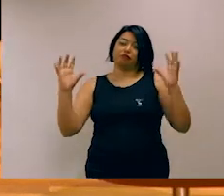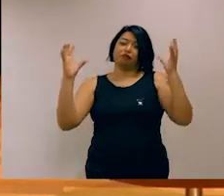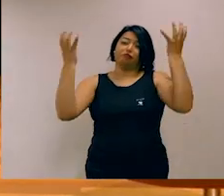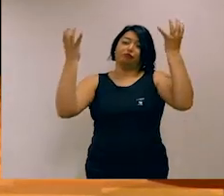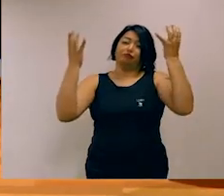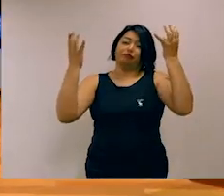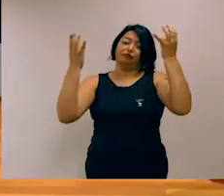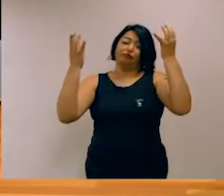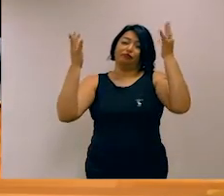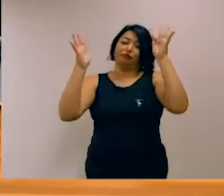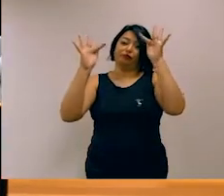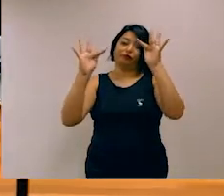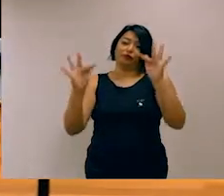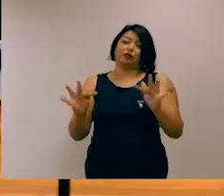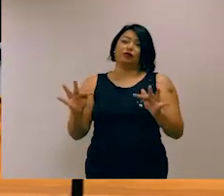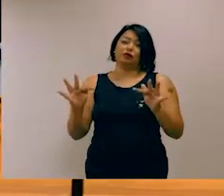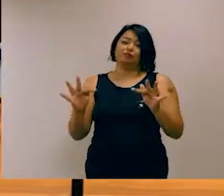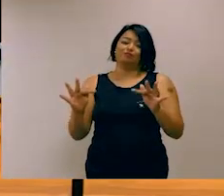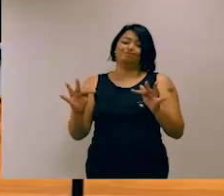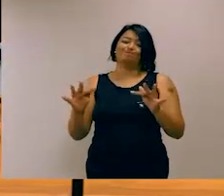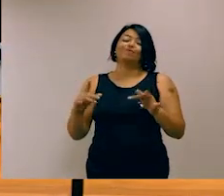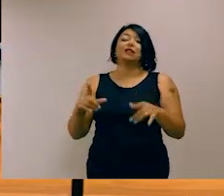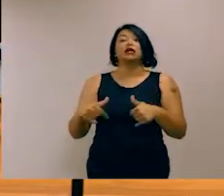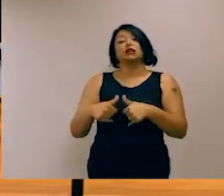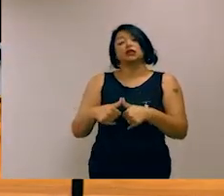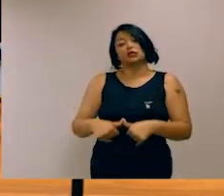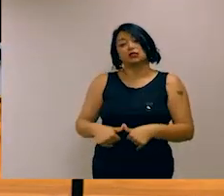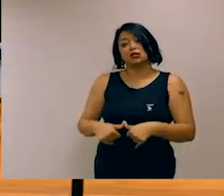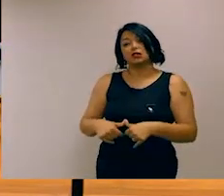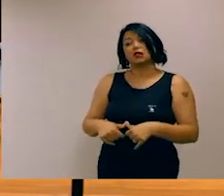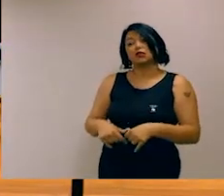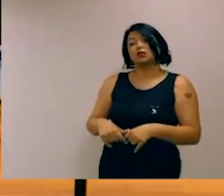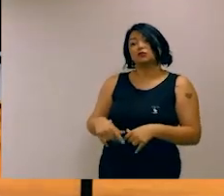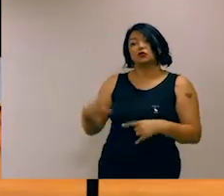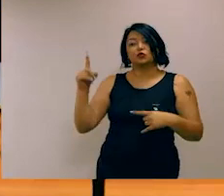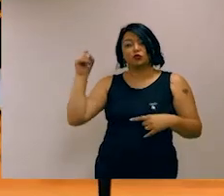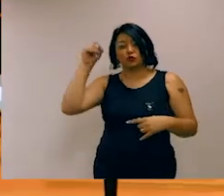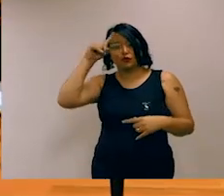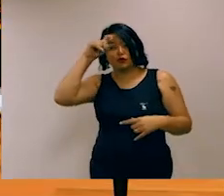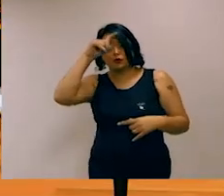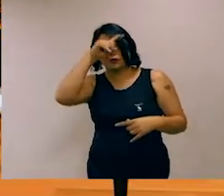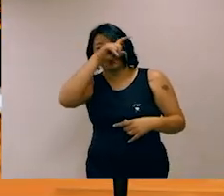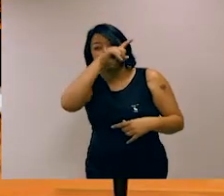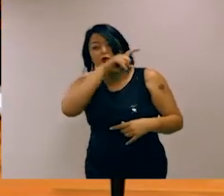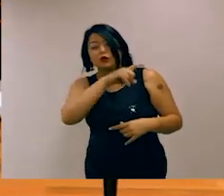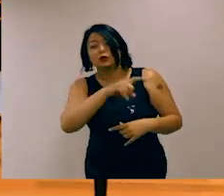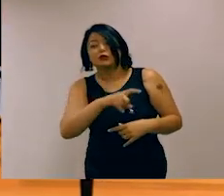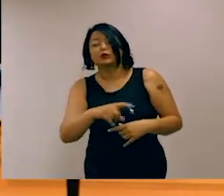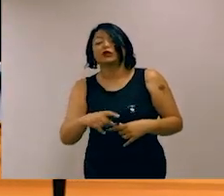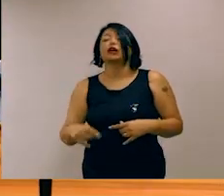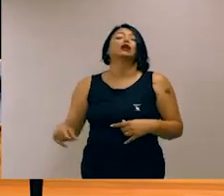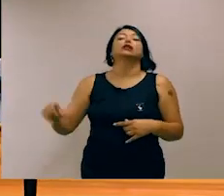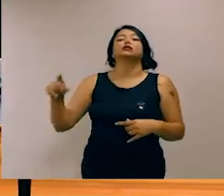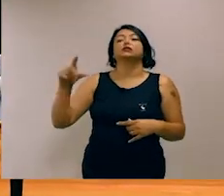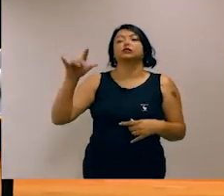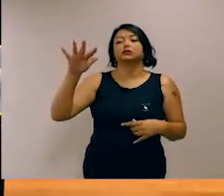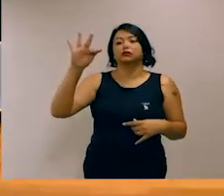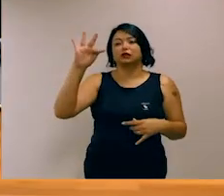celebration. As Minister Lucio said, we are living a